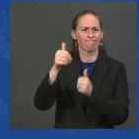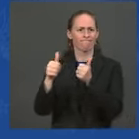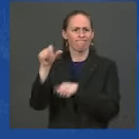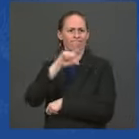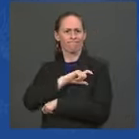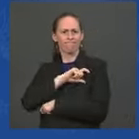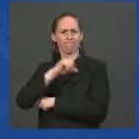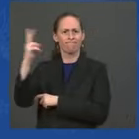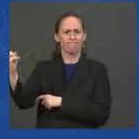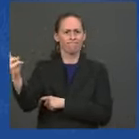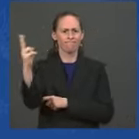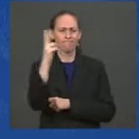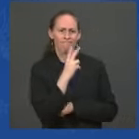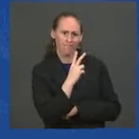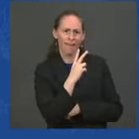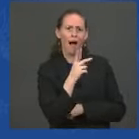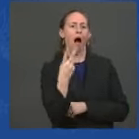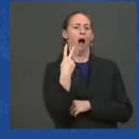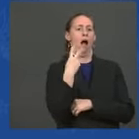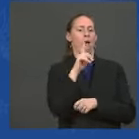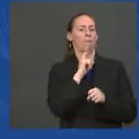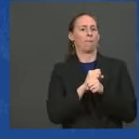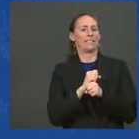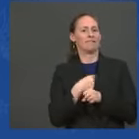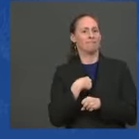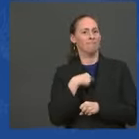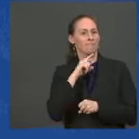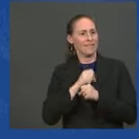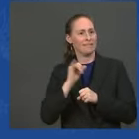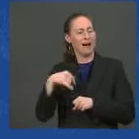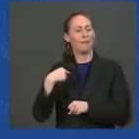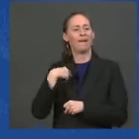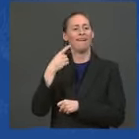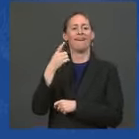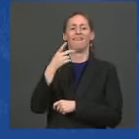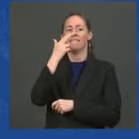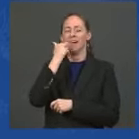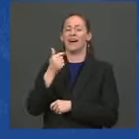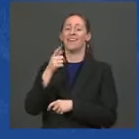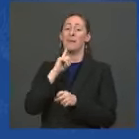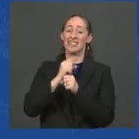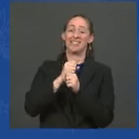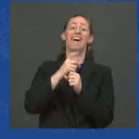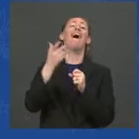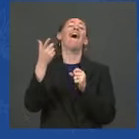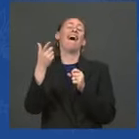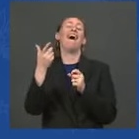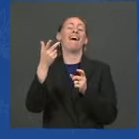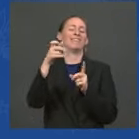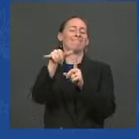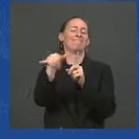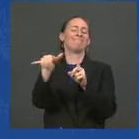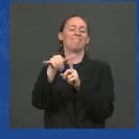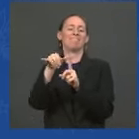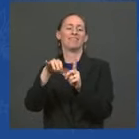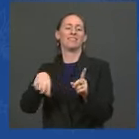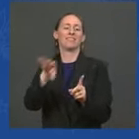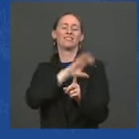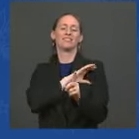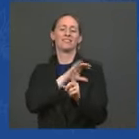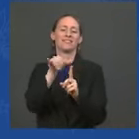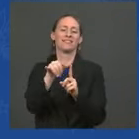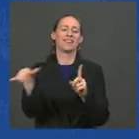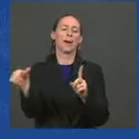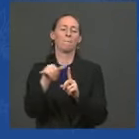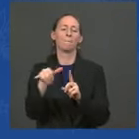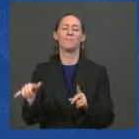But that old expression, the apple doesn't fall far from the tree. Rosie, you've been an incredible leader in all things having to do with